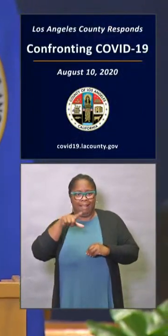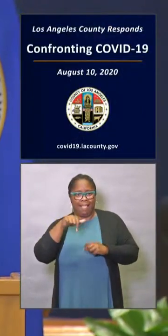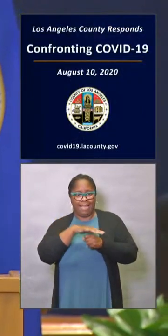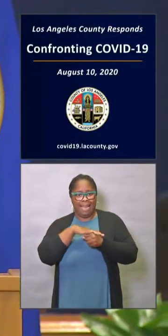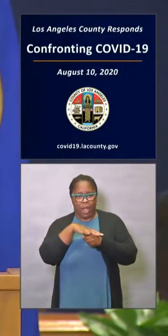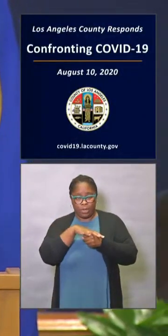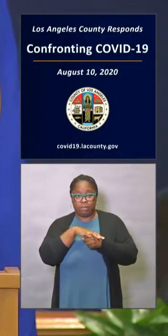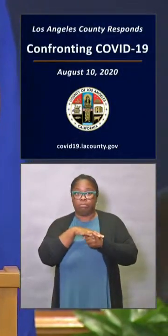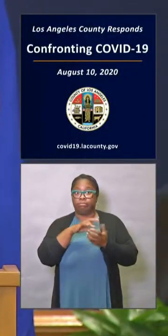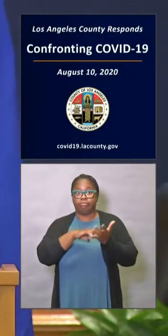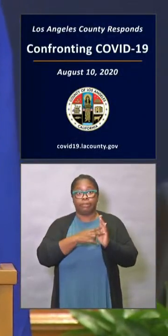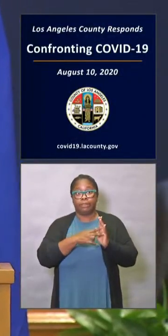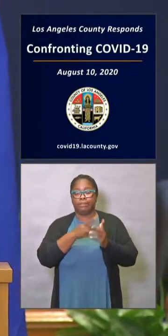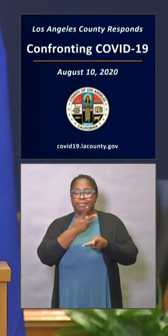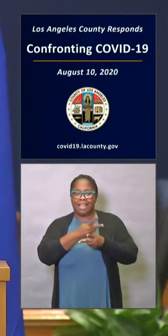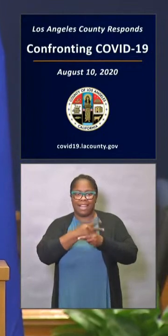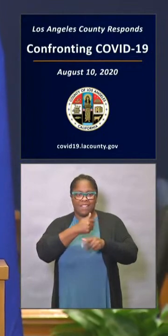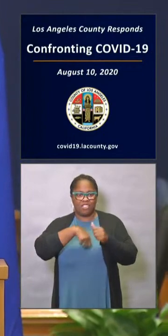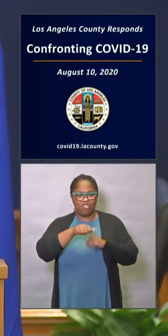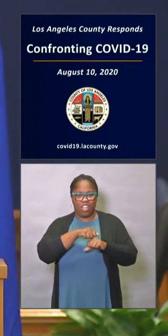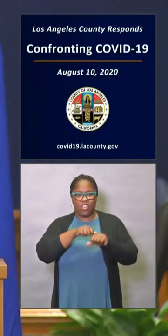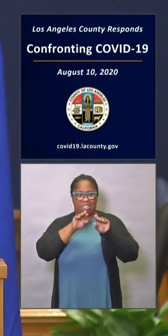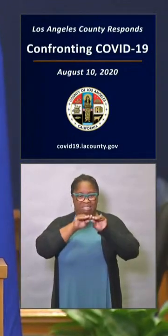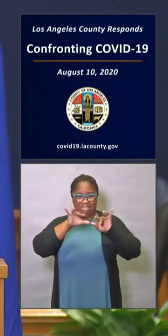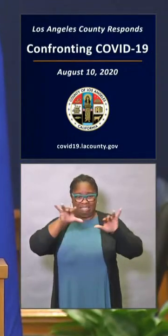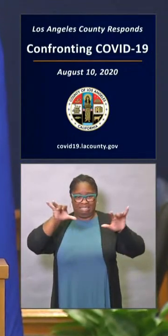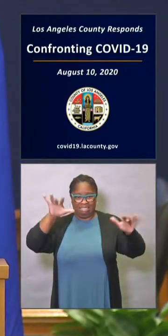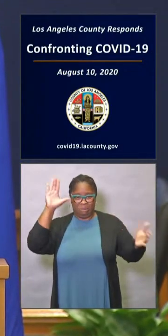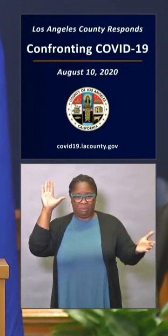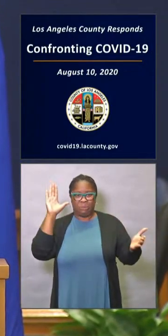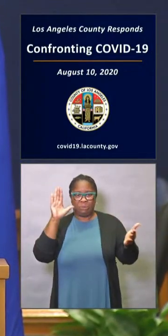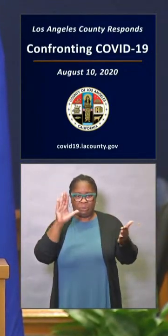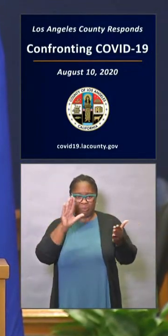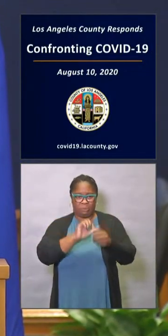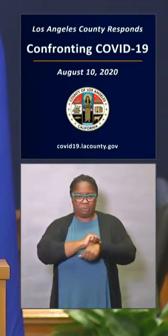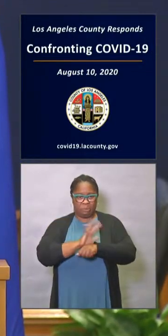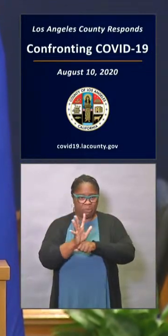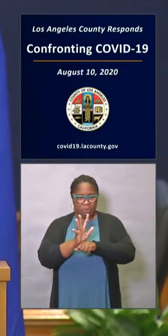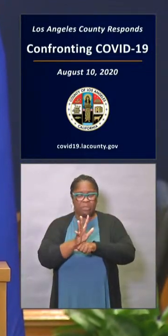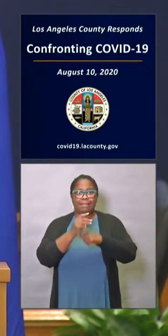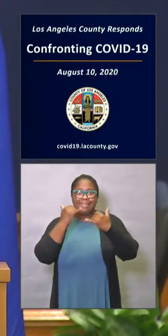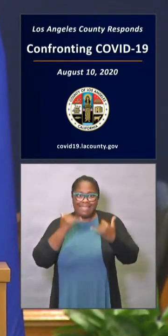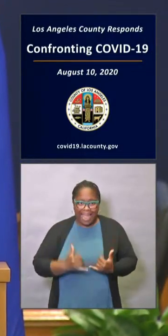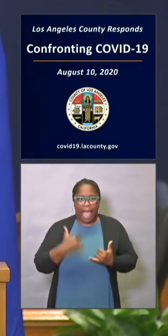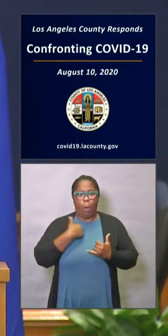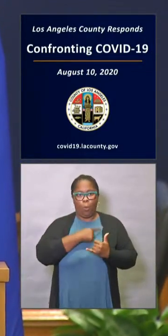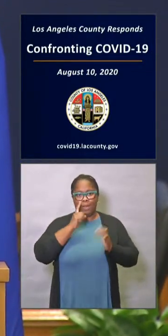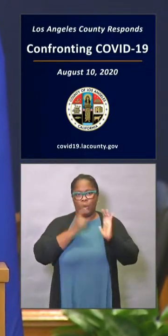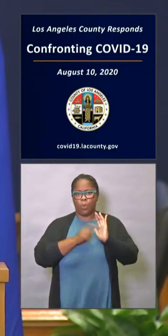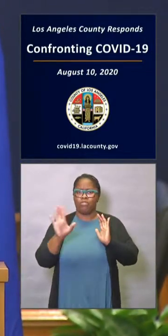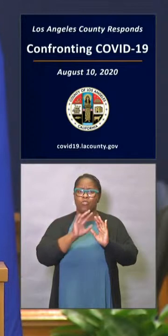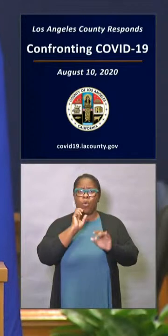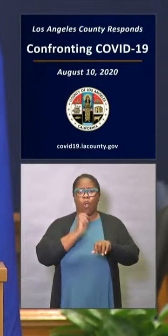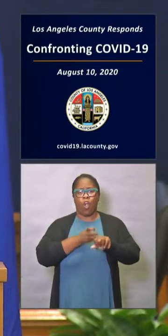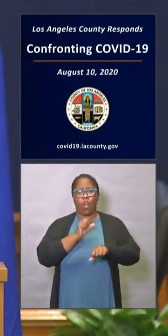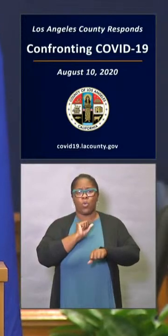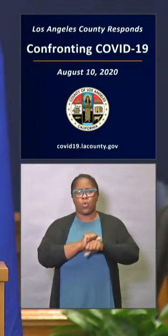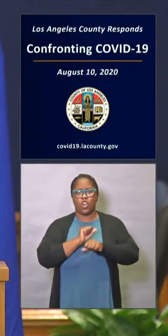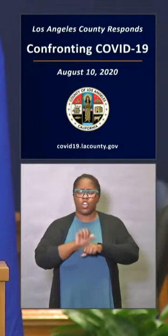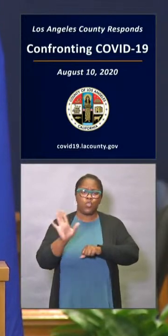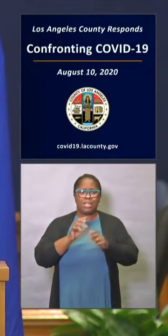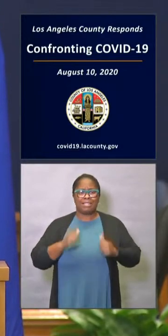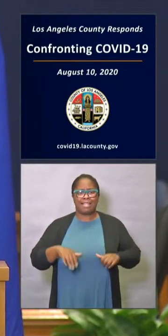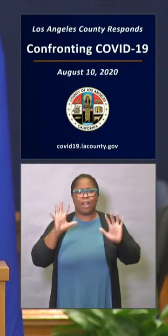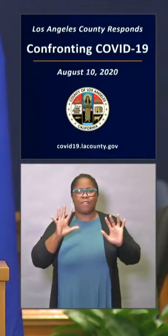take care of each other and slow the curve. I know we're seeing now the results of everyone's hard work and the